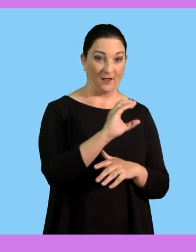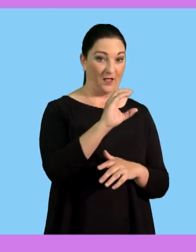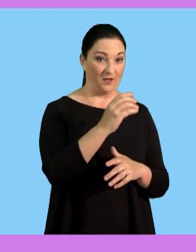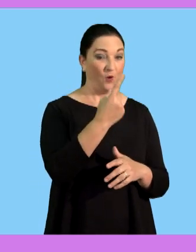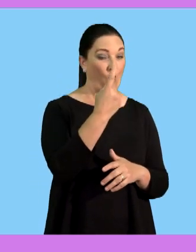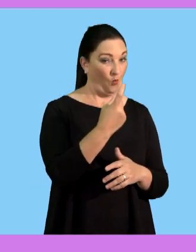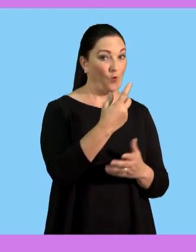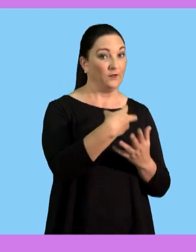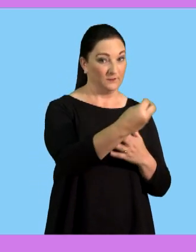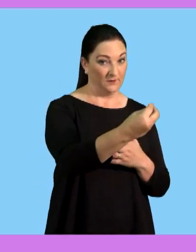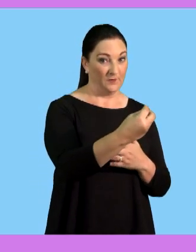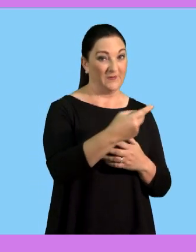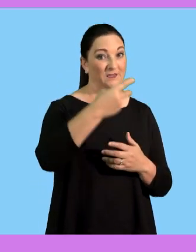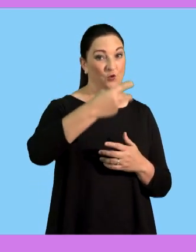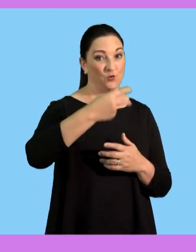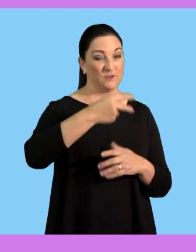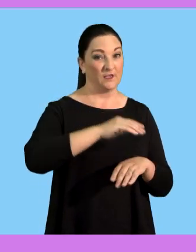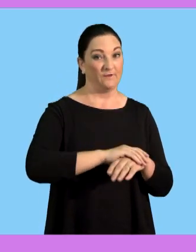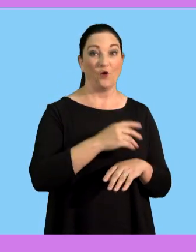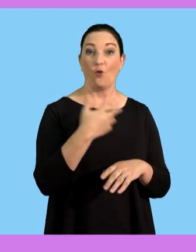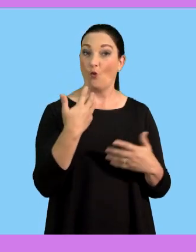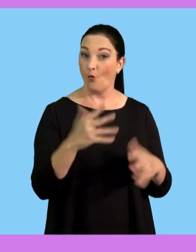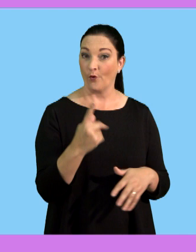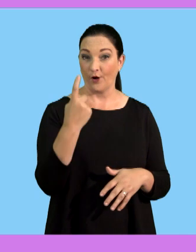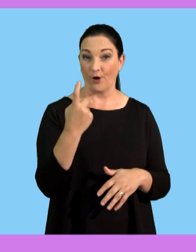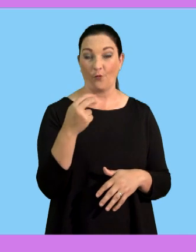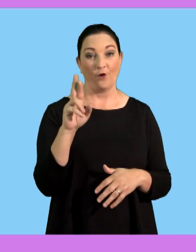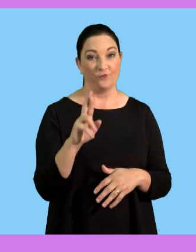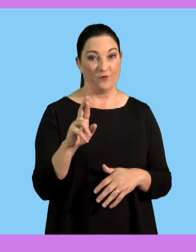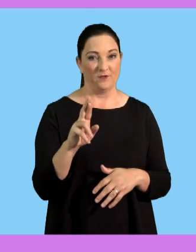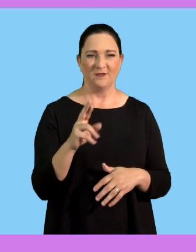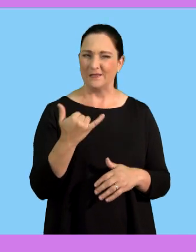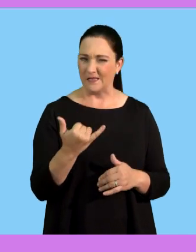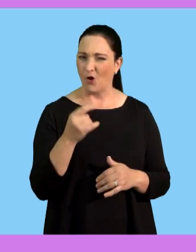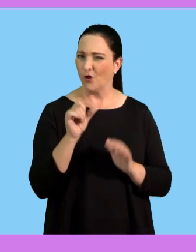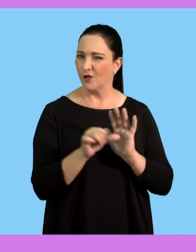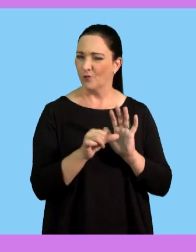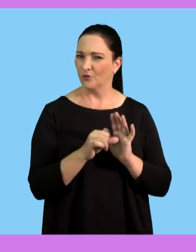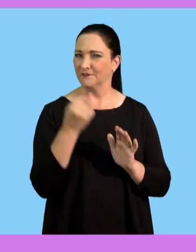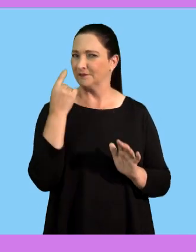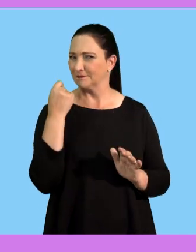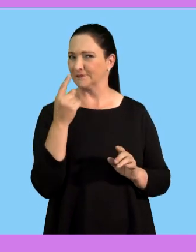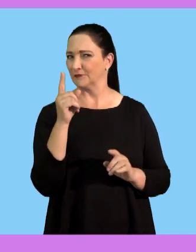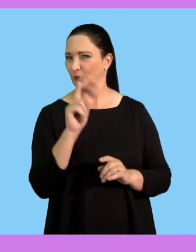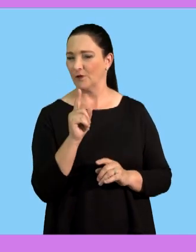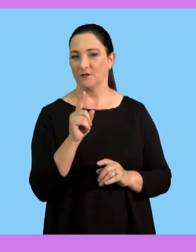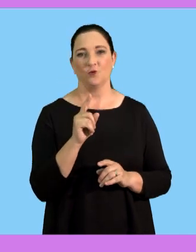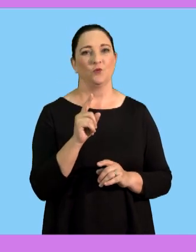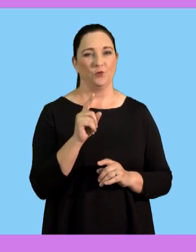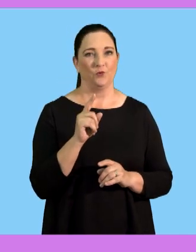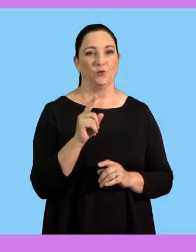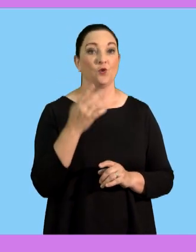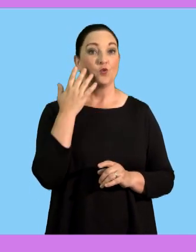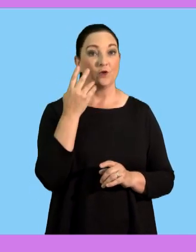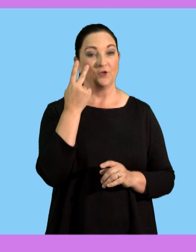caramel, your second friend took one with raisins. Okay, very important to understand what's happening here. And when we do this